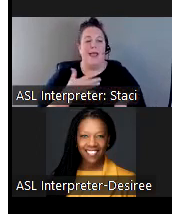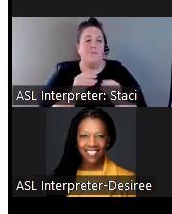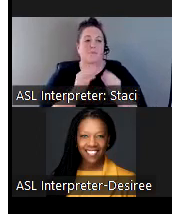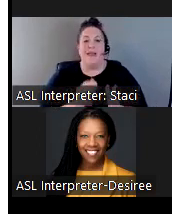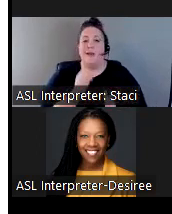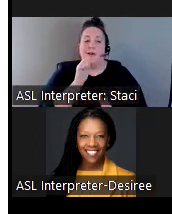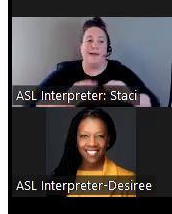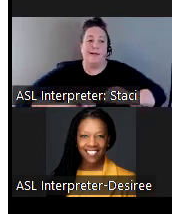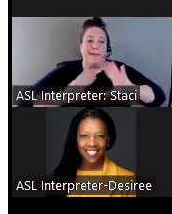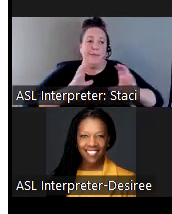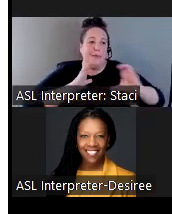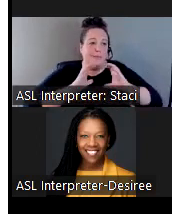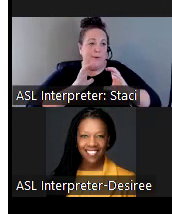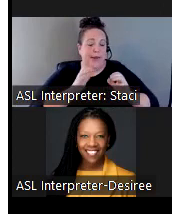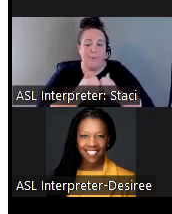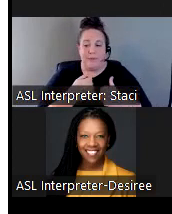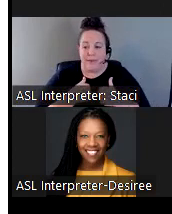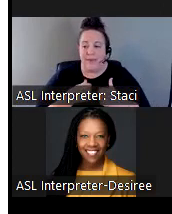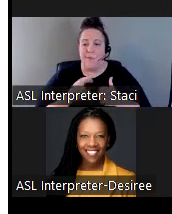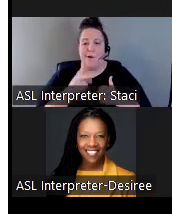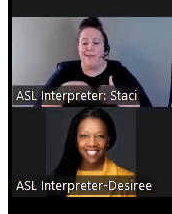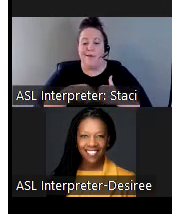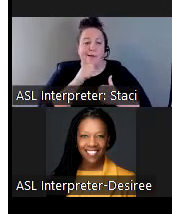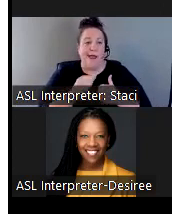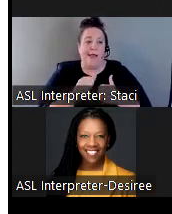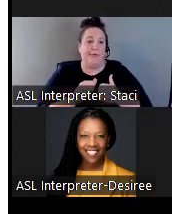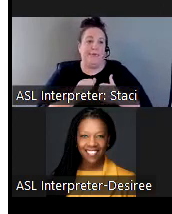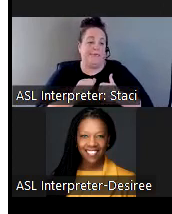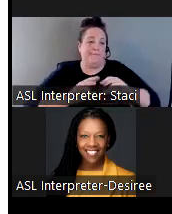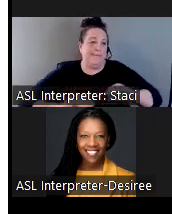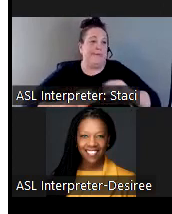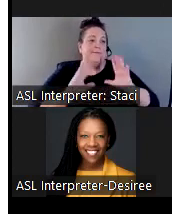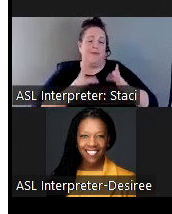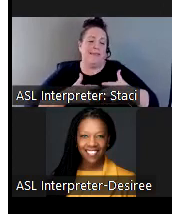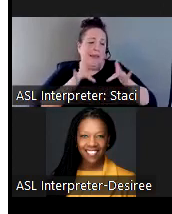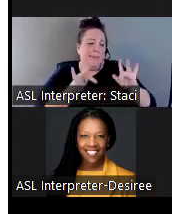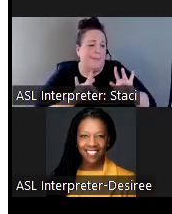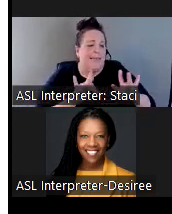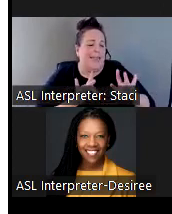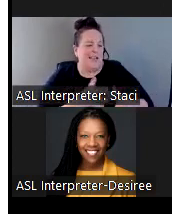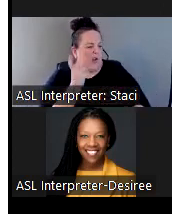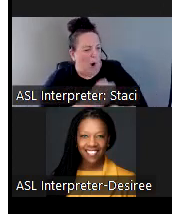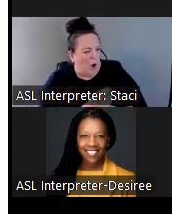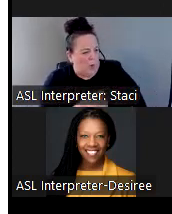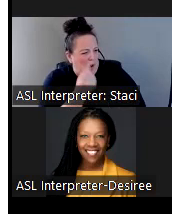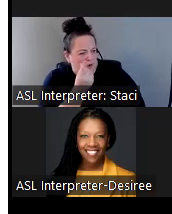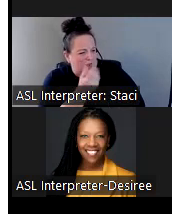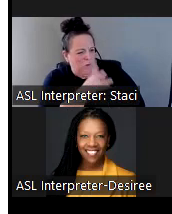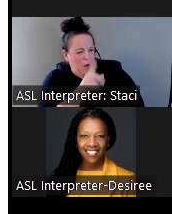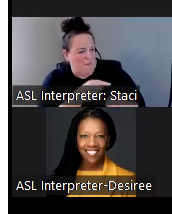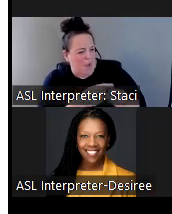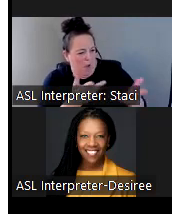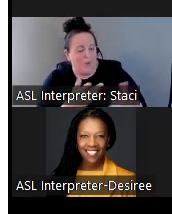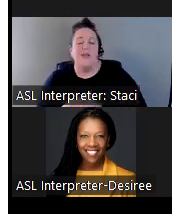clearly communicating with me, or they're not communicating with empathy, which makes it hard for me to absorb what they're telling me. We know